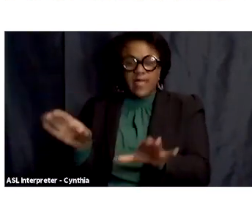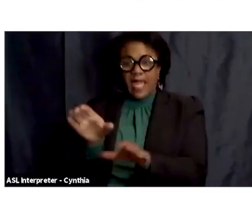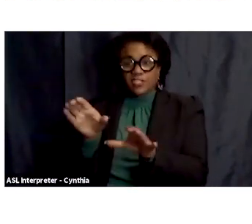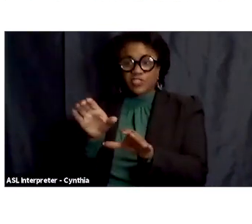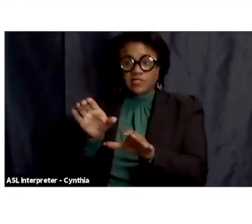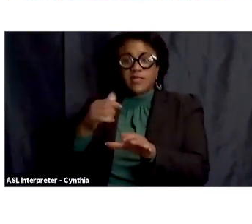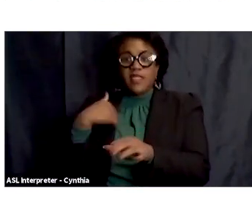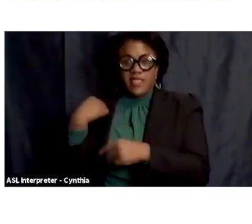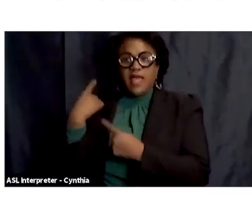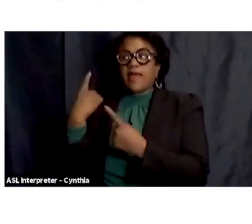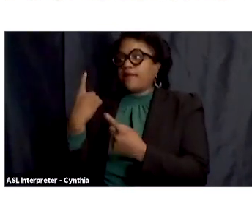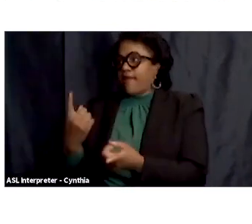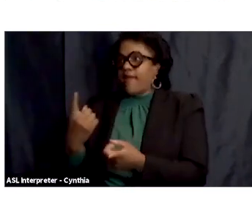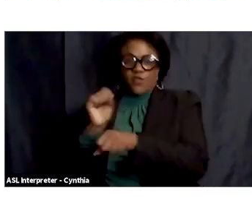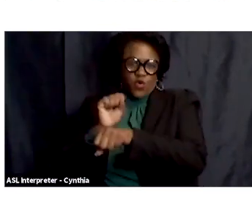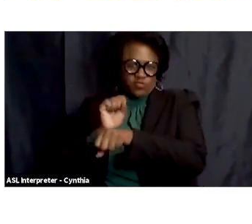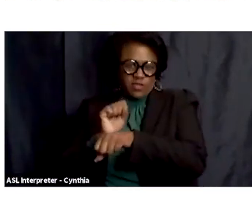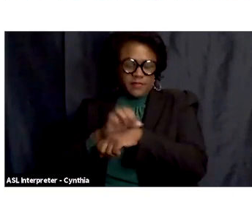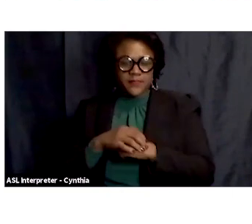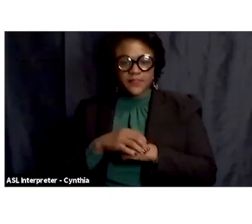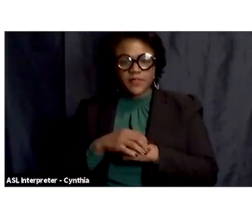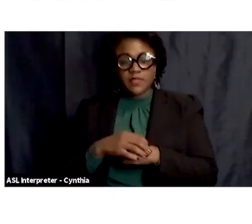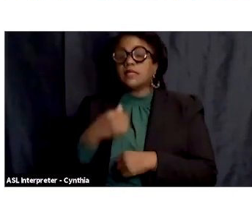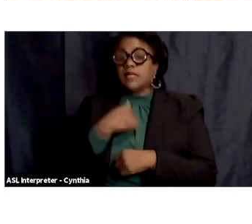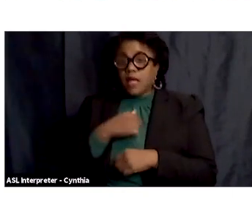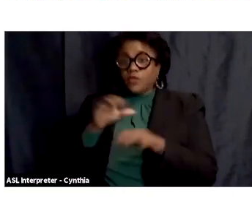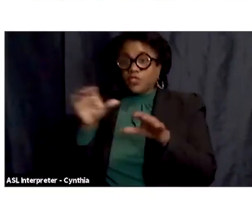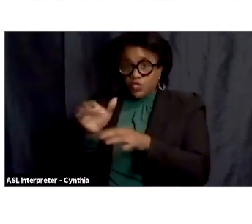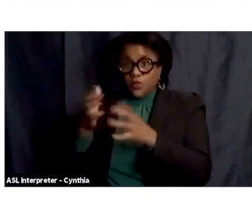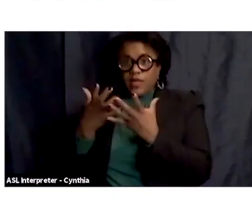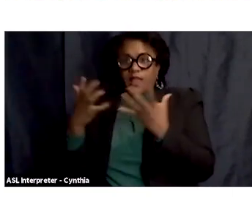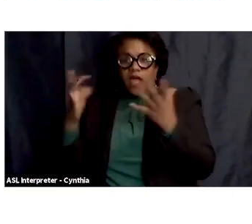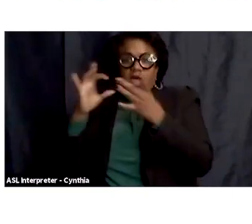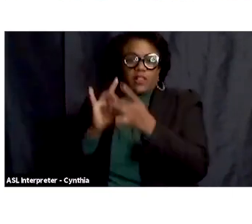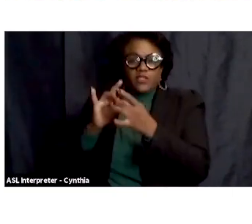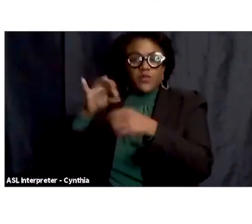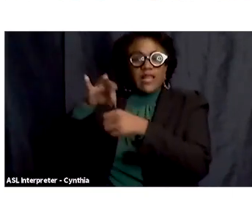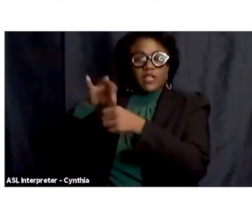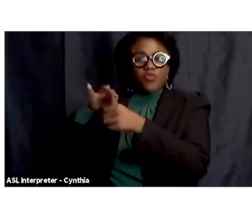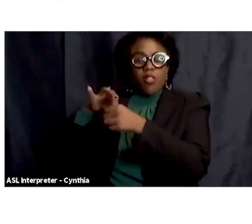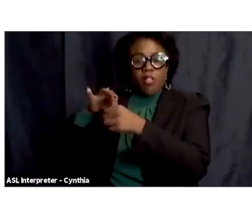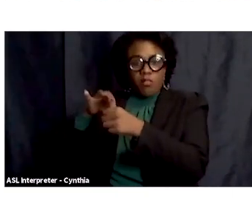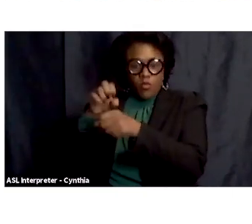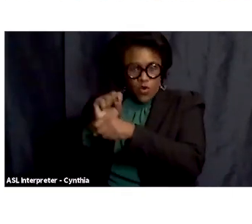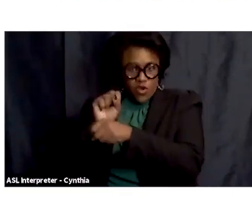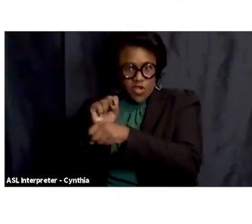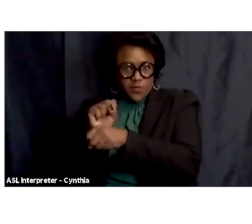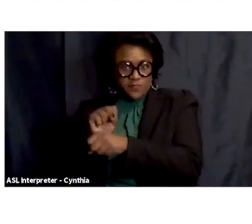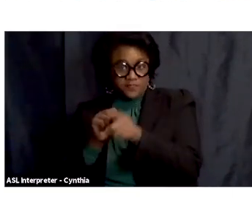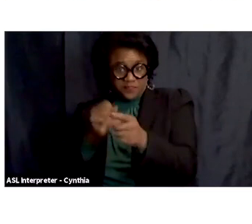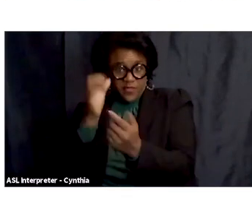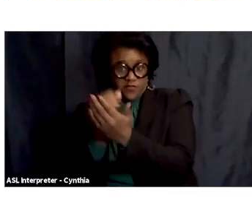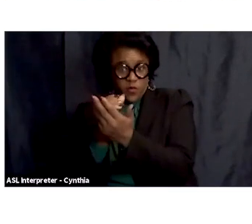I ever worked on. I was doing a lot around electoral work. This photo is